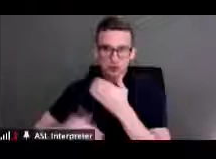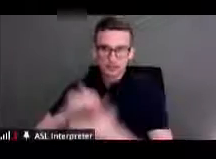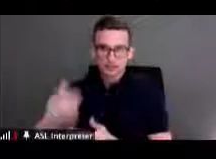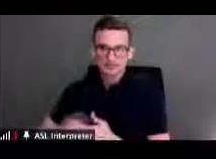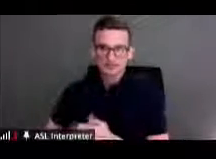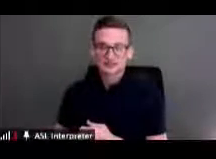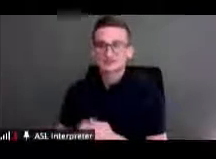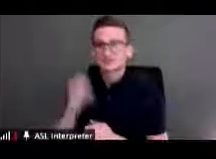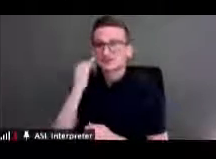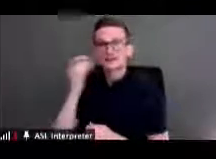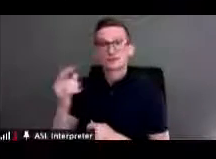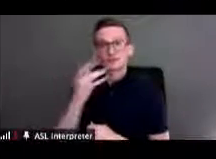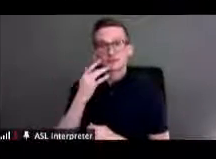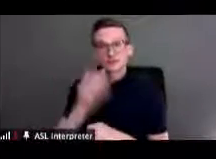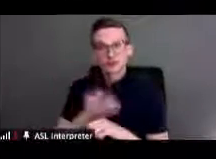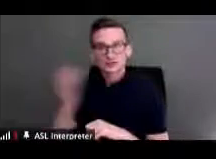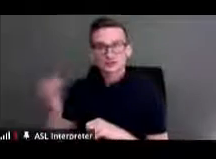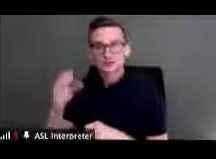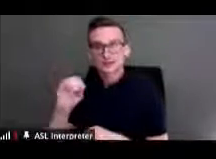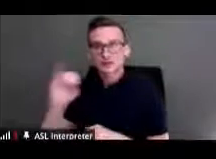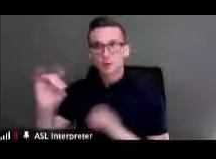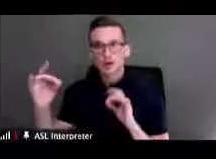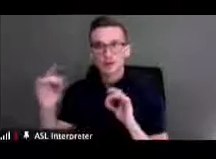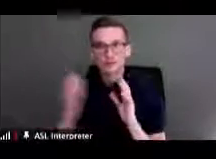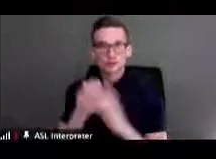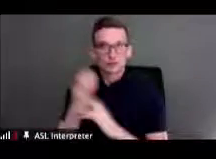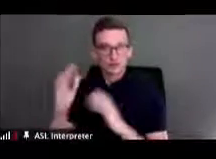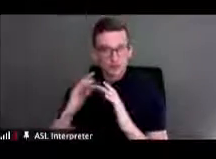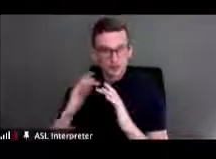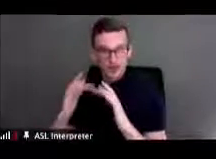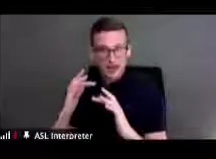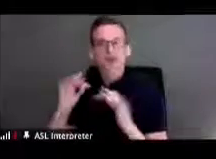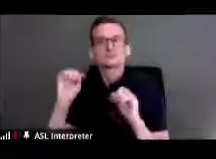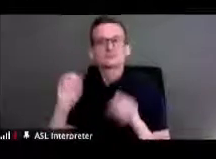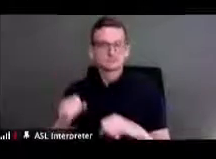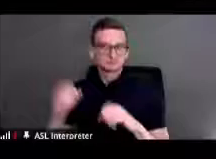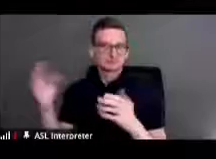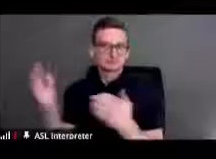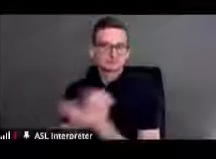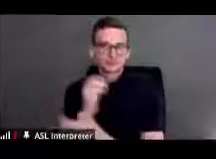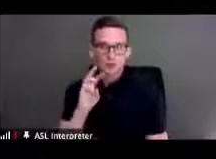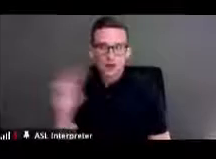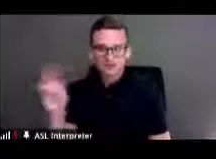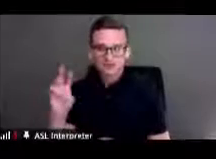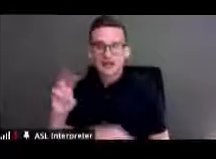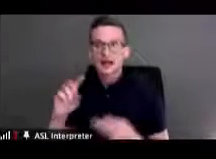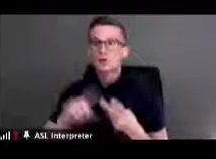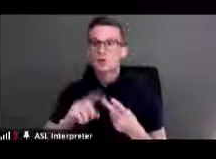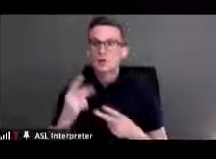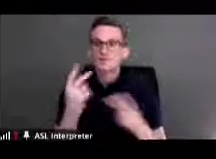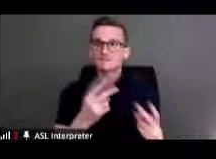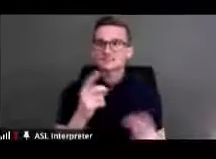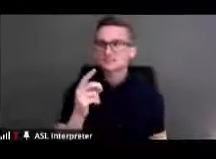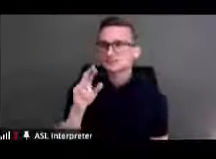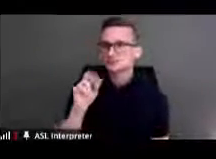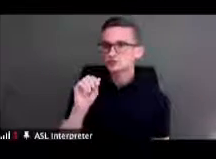submit COI input over the internet, you can do so from our website or by visiting